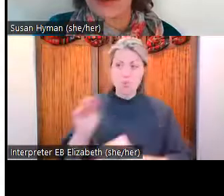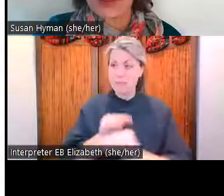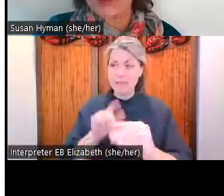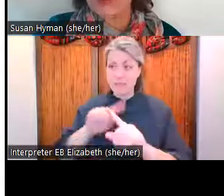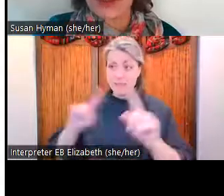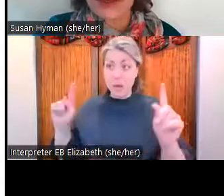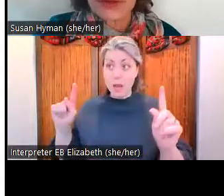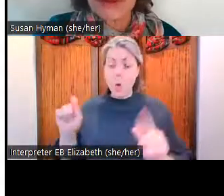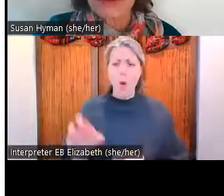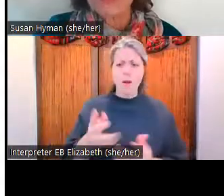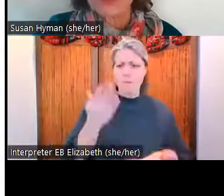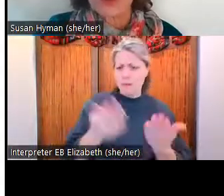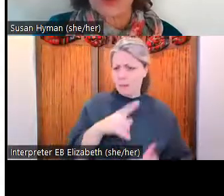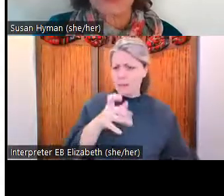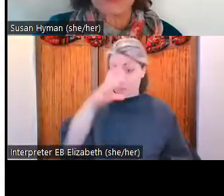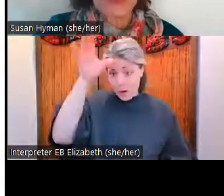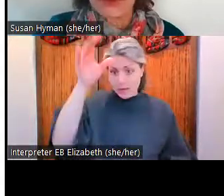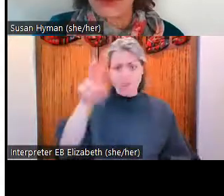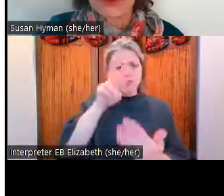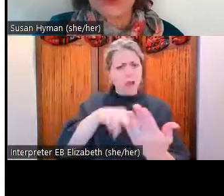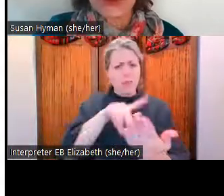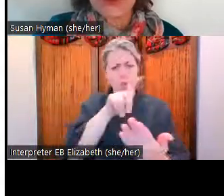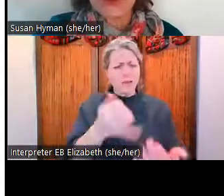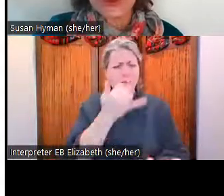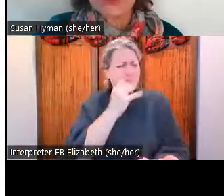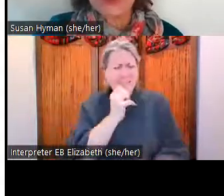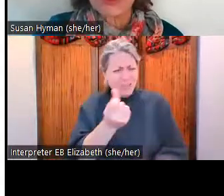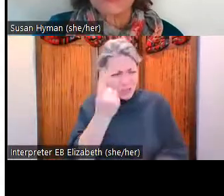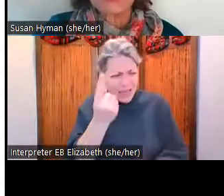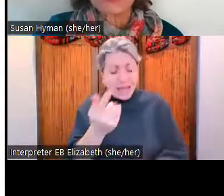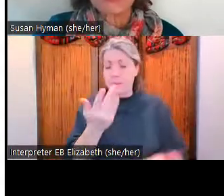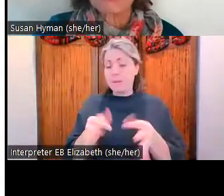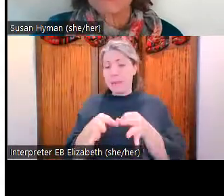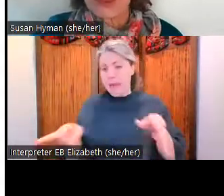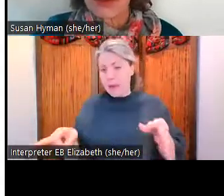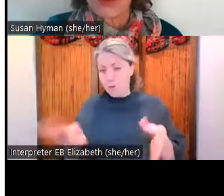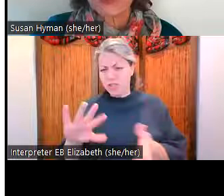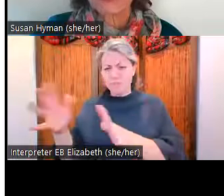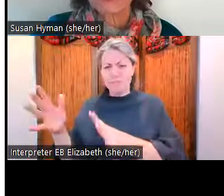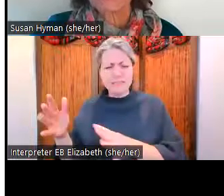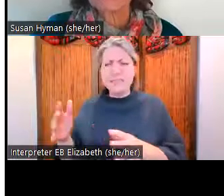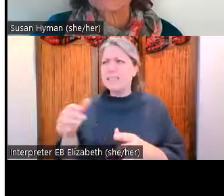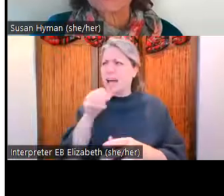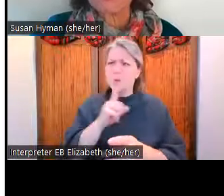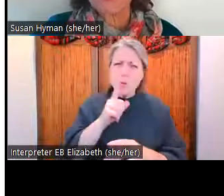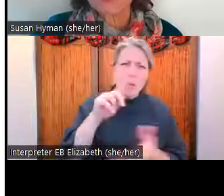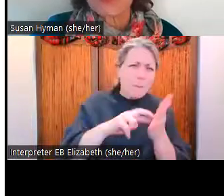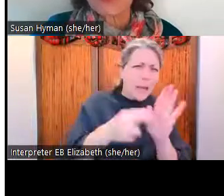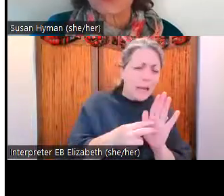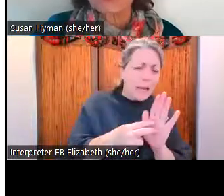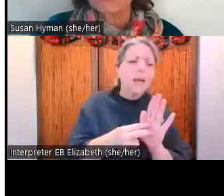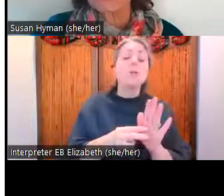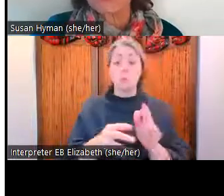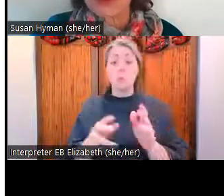didn't understand the question? Is there a language barrier? So the follow-up questions are critically